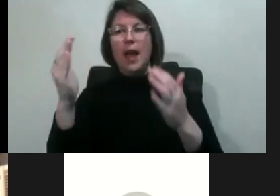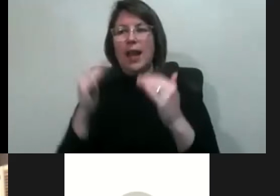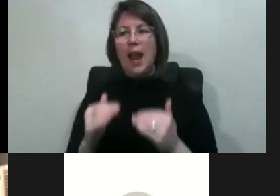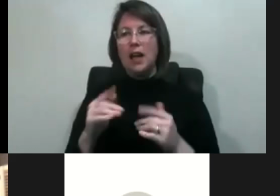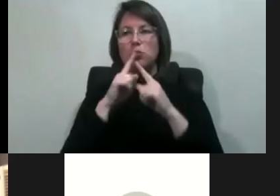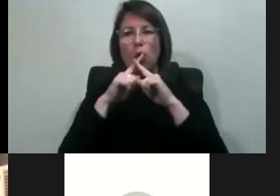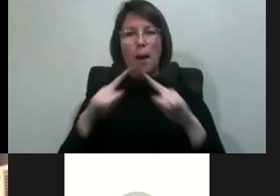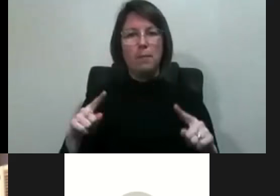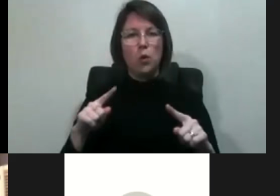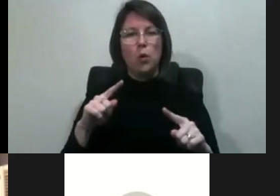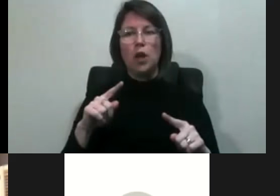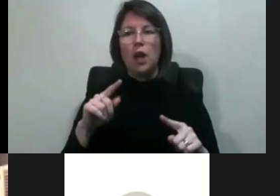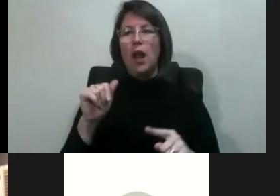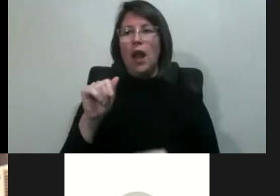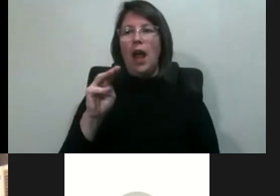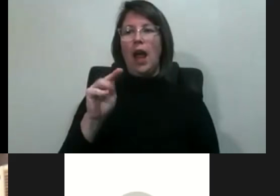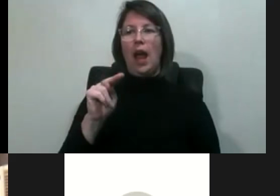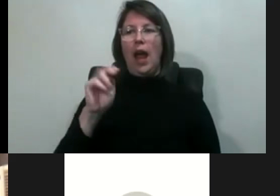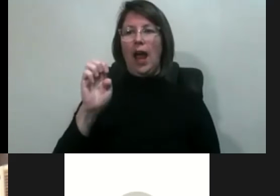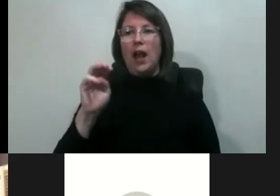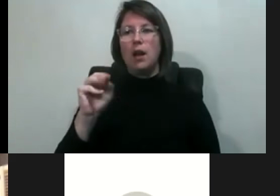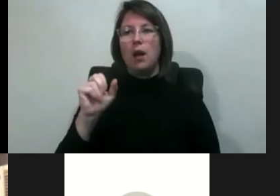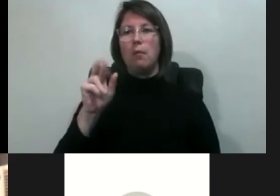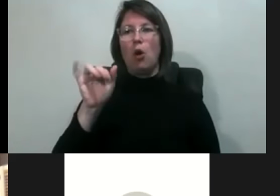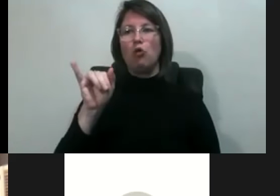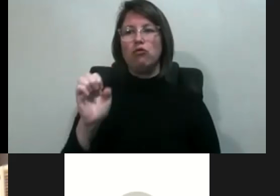to unmute Anne-Marie Peasy.